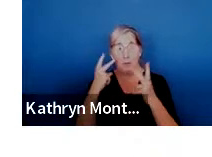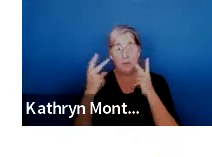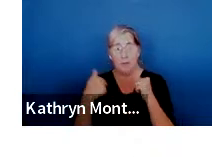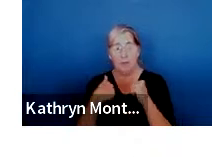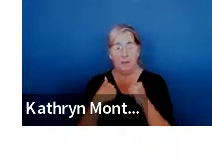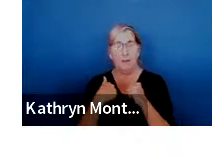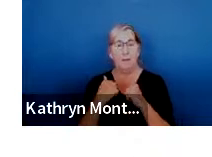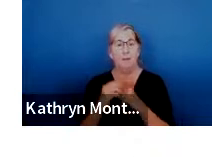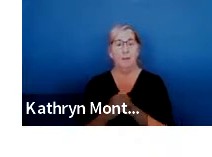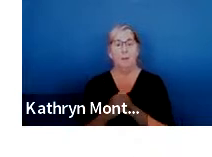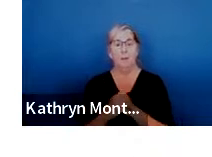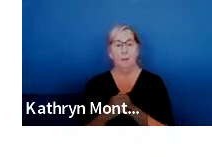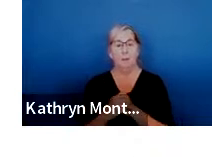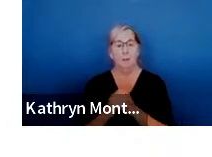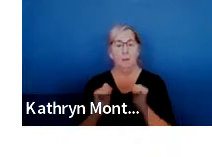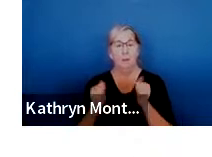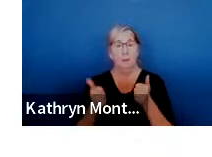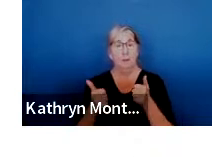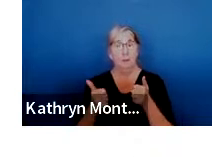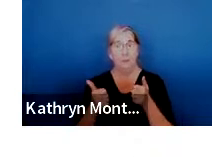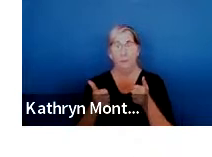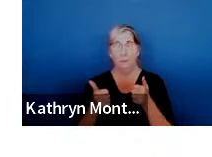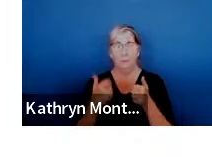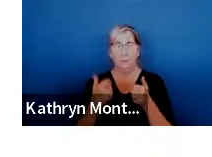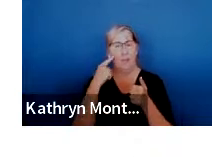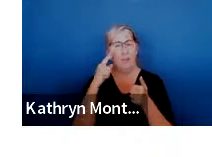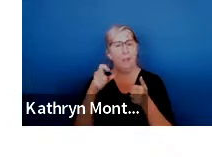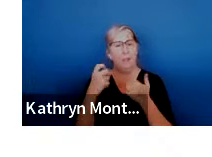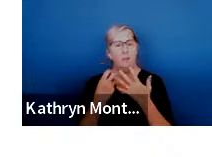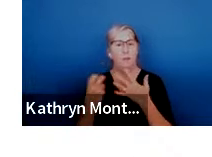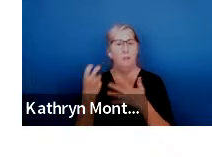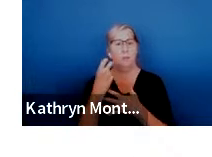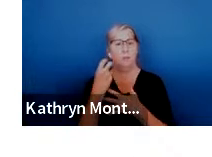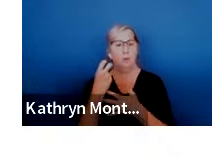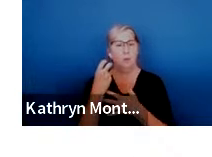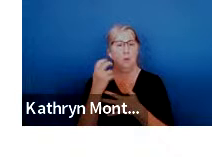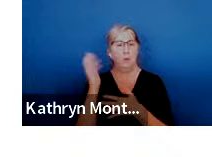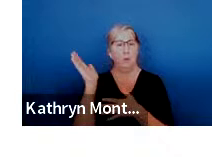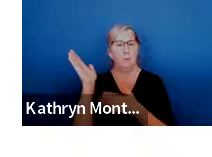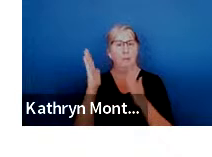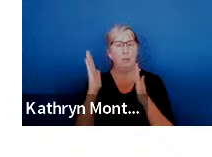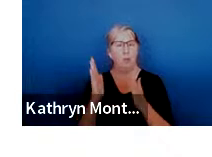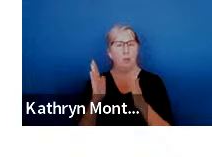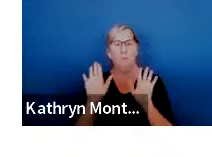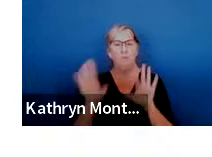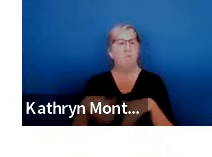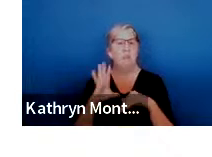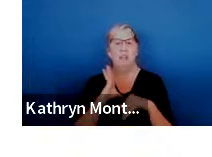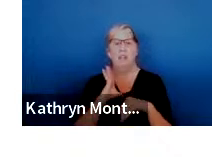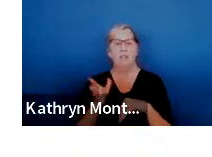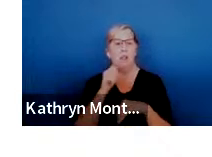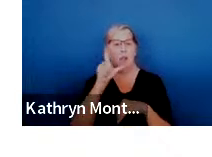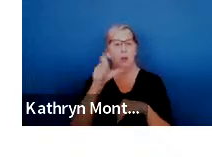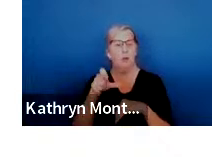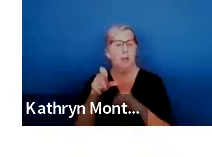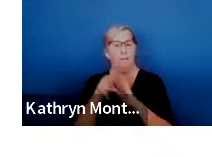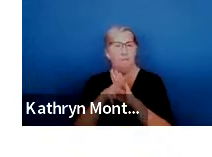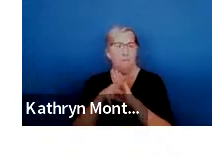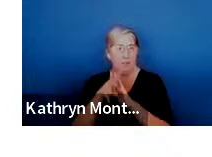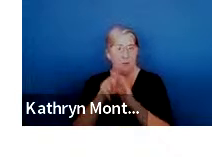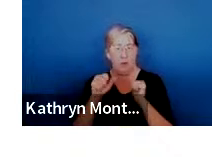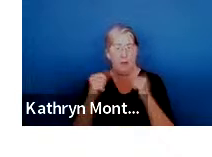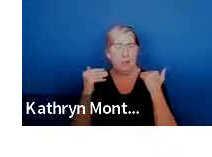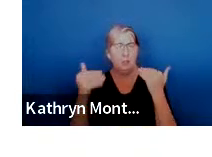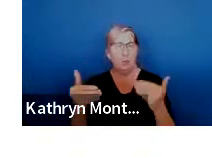video? I think I have to be promoted to a speaker, but it's okay. I don't need video. I can do